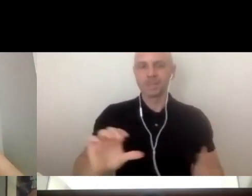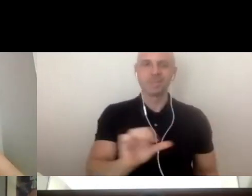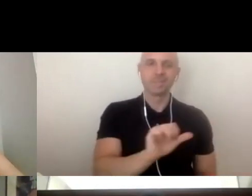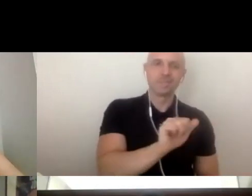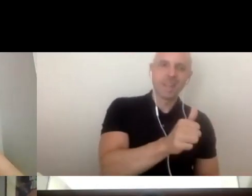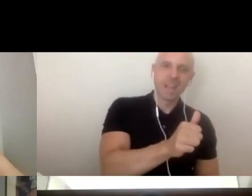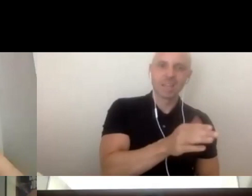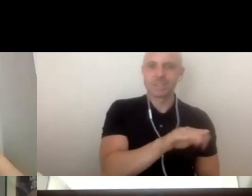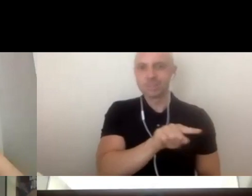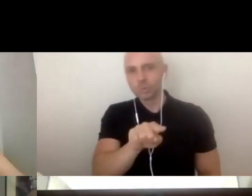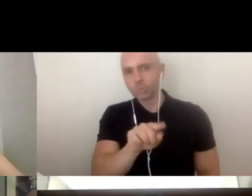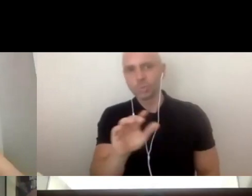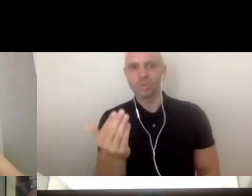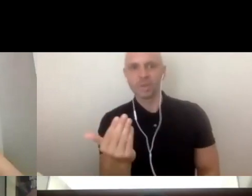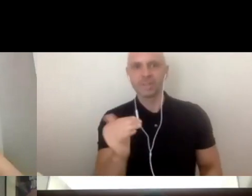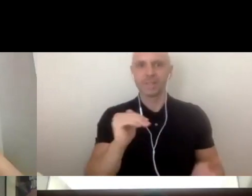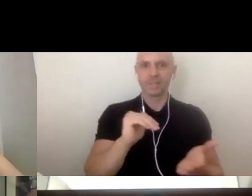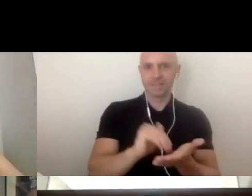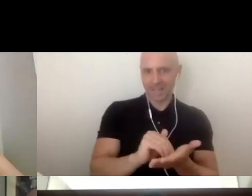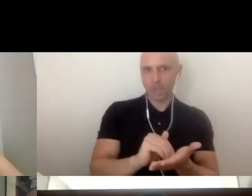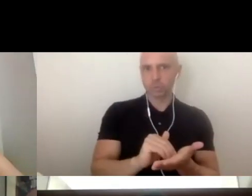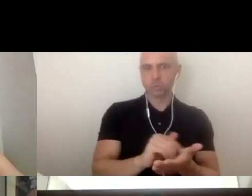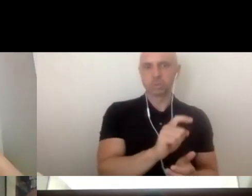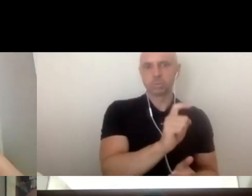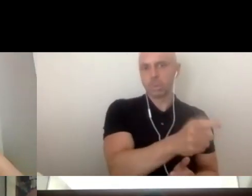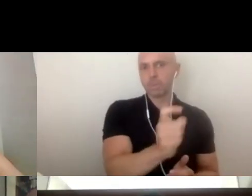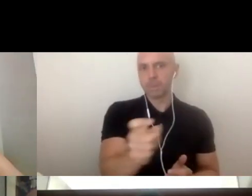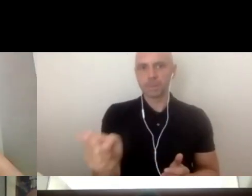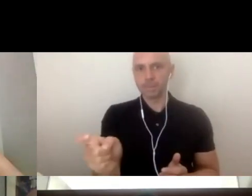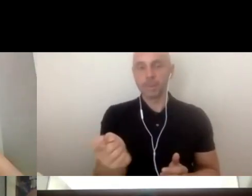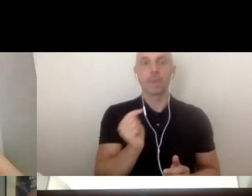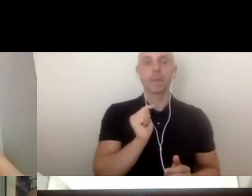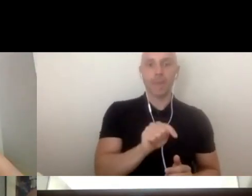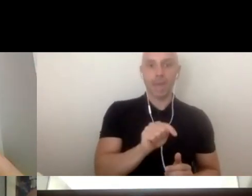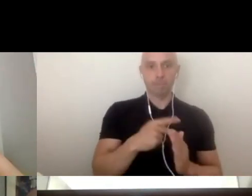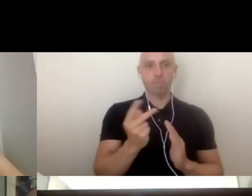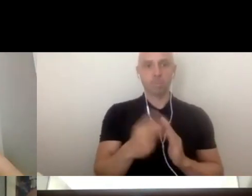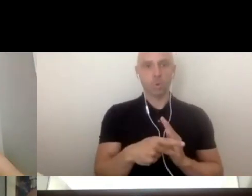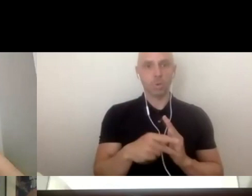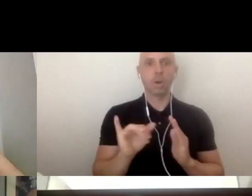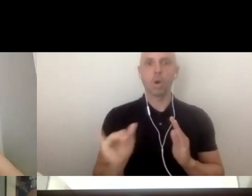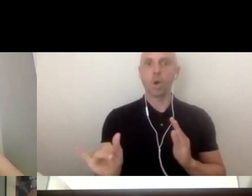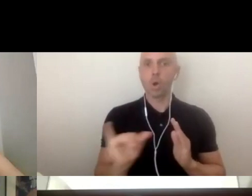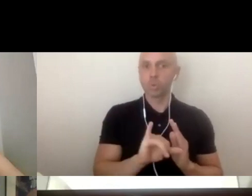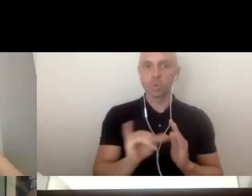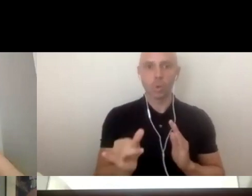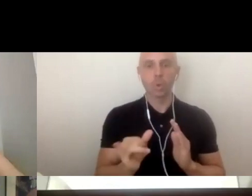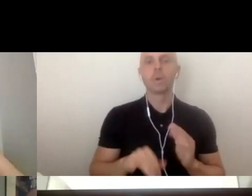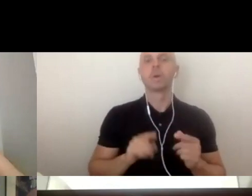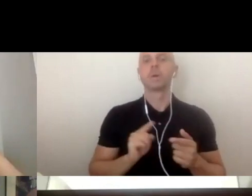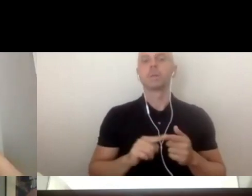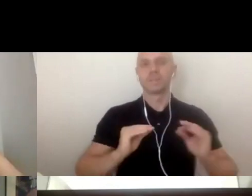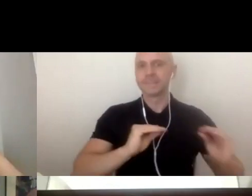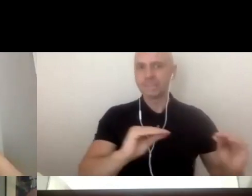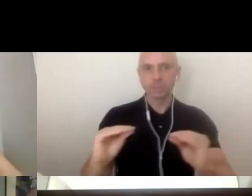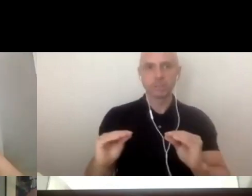that program also had an invitation to festival and event producers to learn from our partners, FOREC and BAM, about the